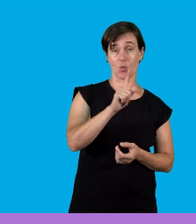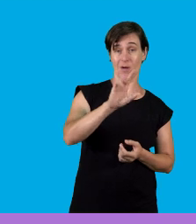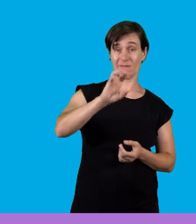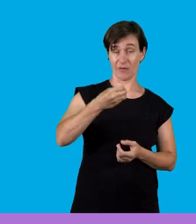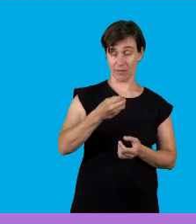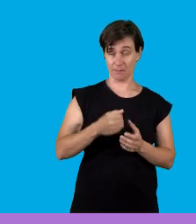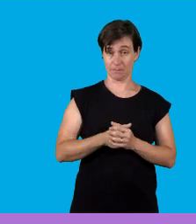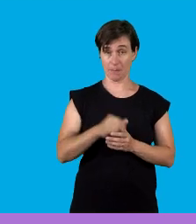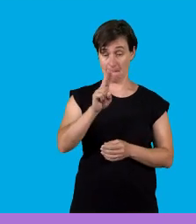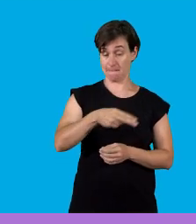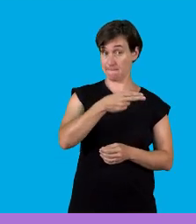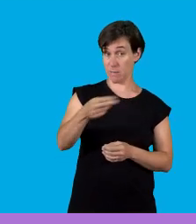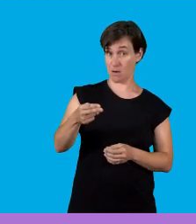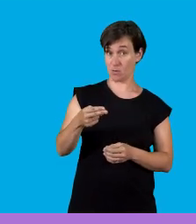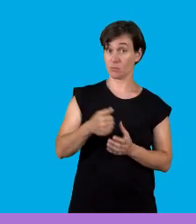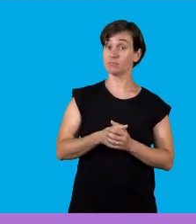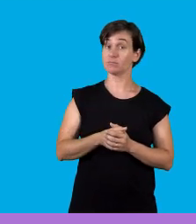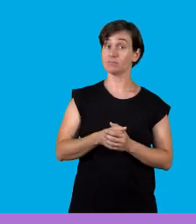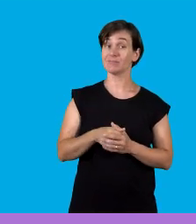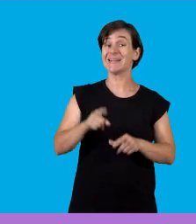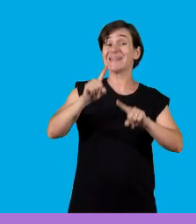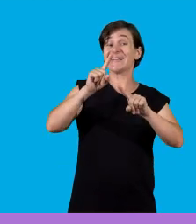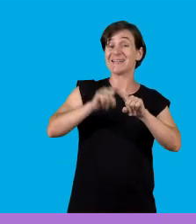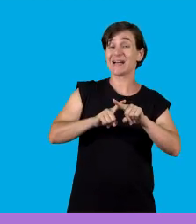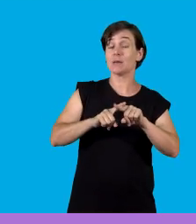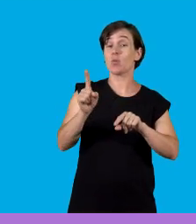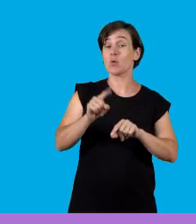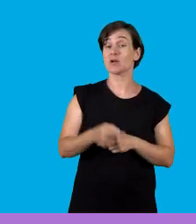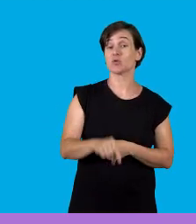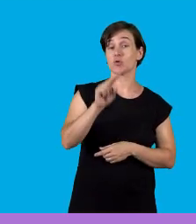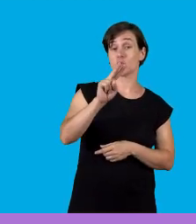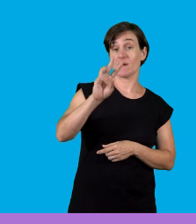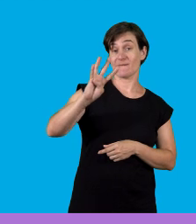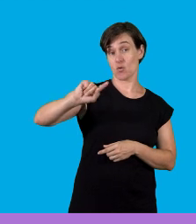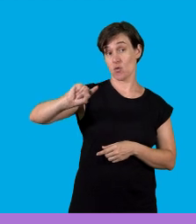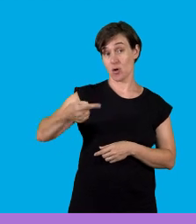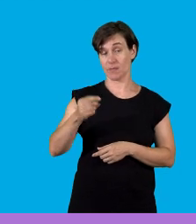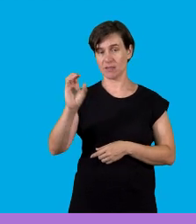the 150 pounds and we'll multiply that by the rate of